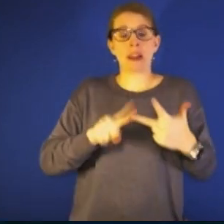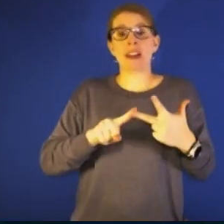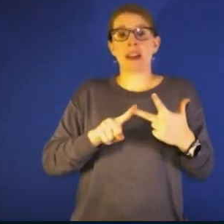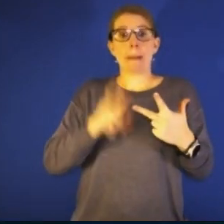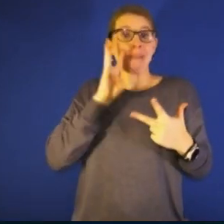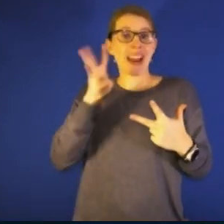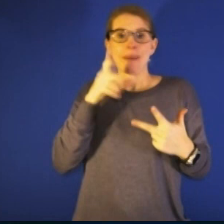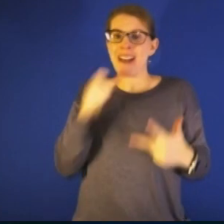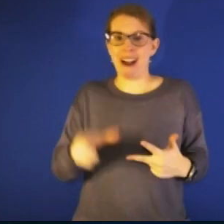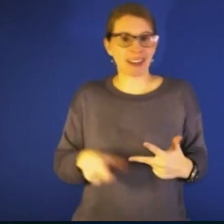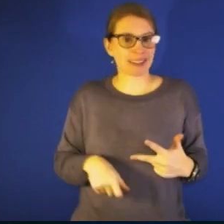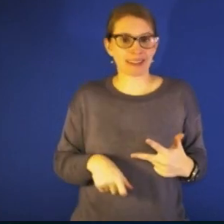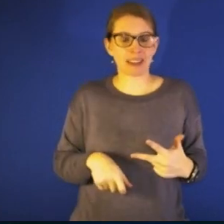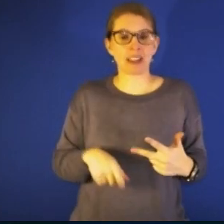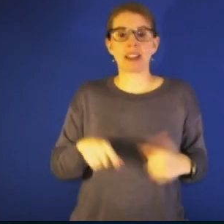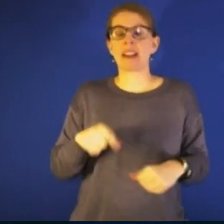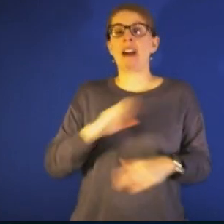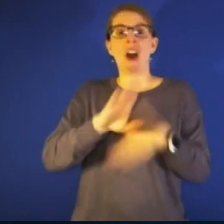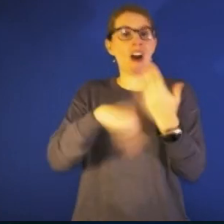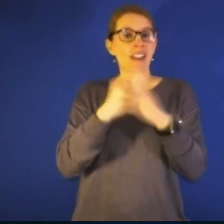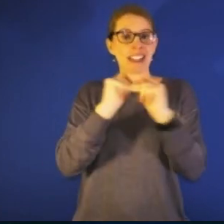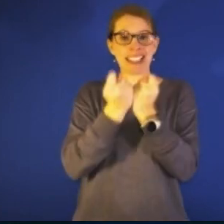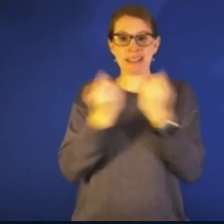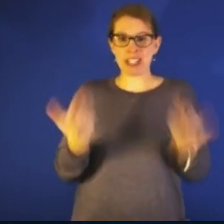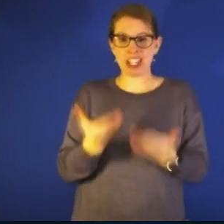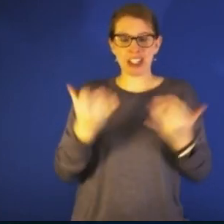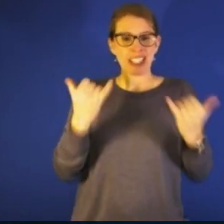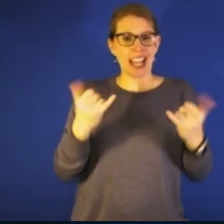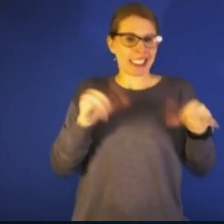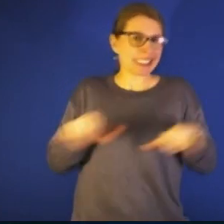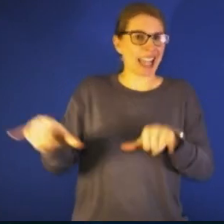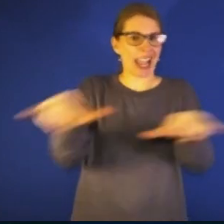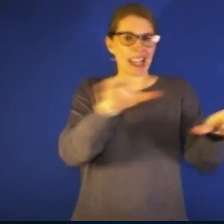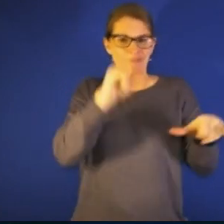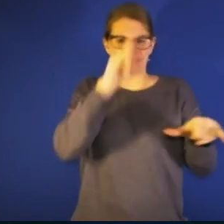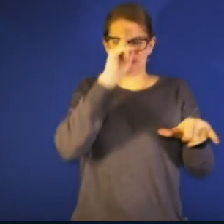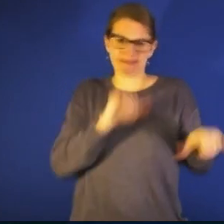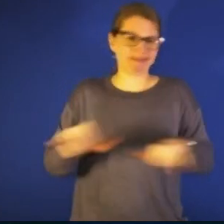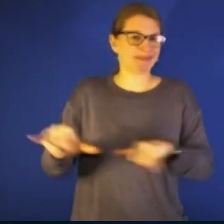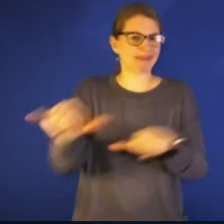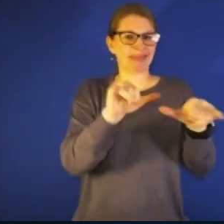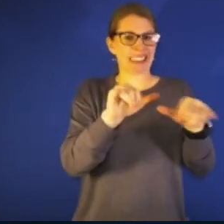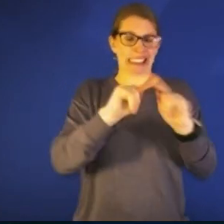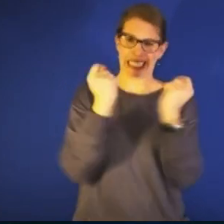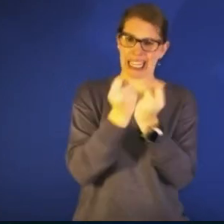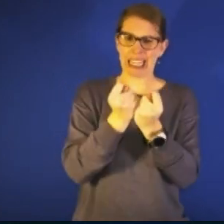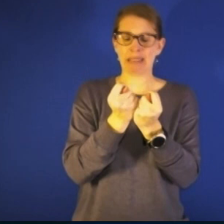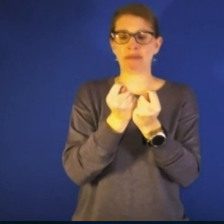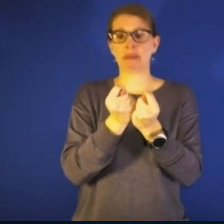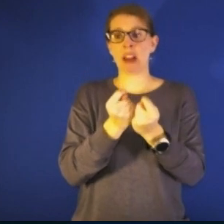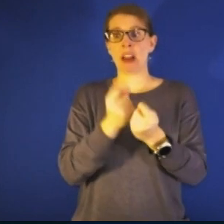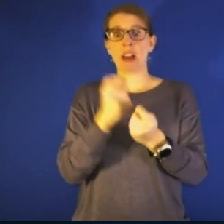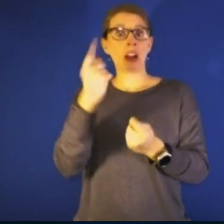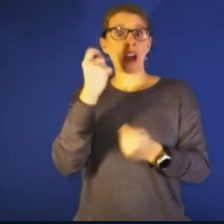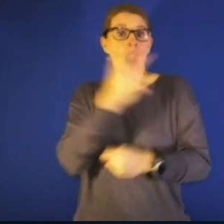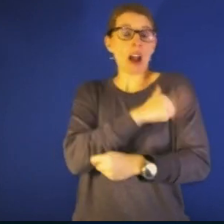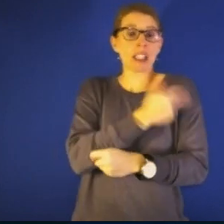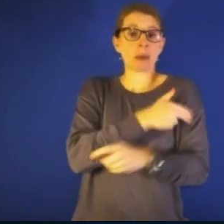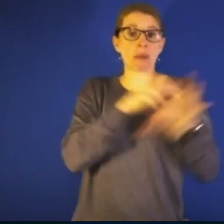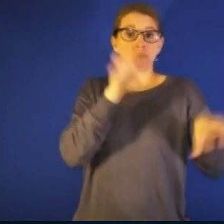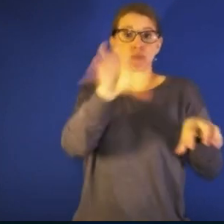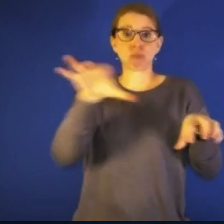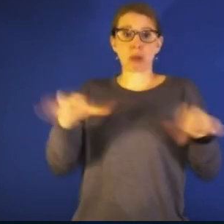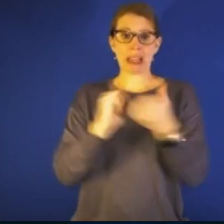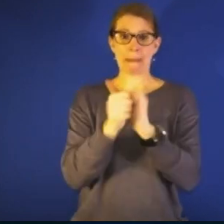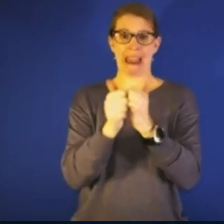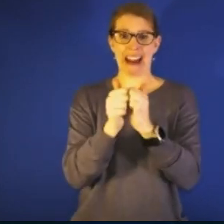think you've heard it from all of our team here today. We're all on the same team, right? We may be in different hospitals. We could be incredibly competitive with each other. But